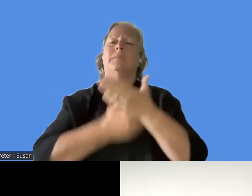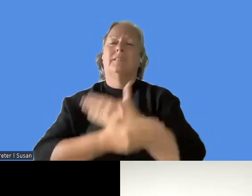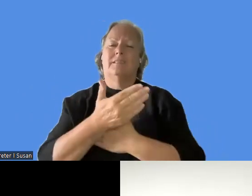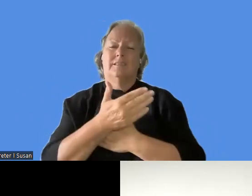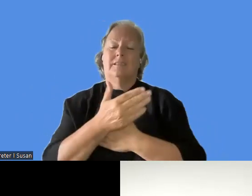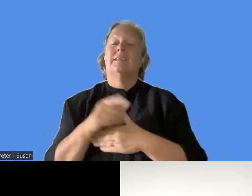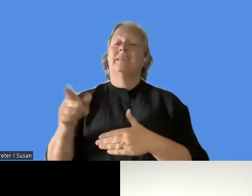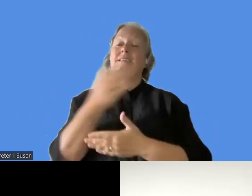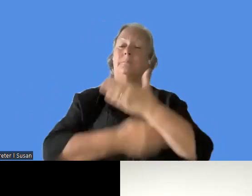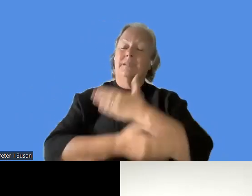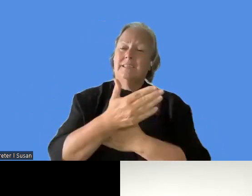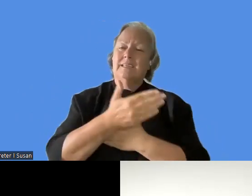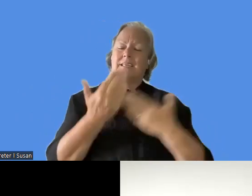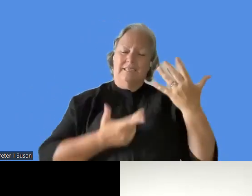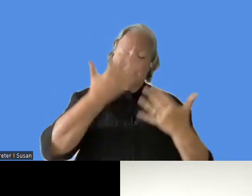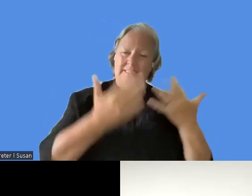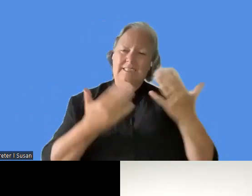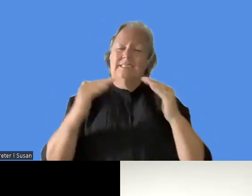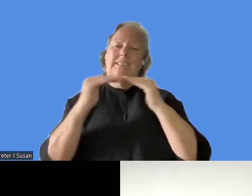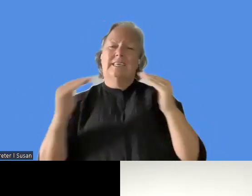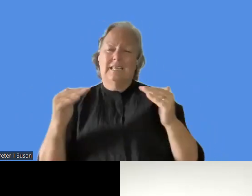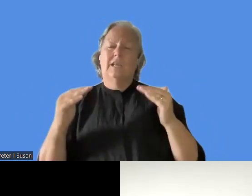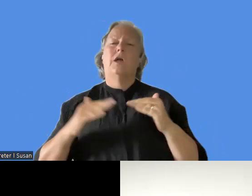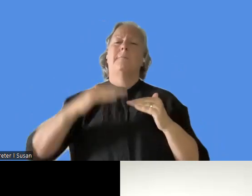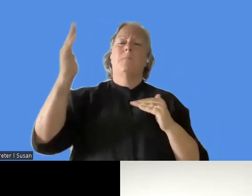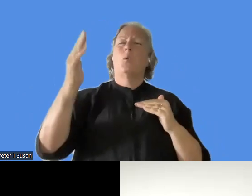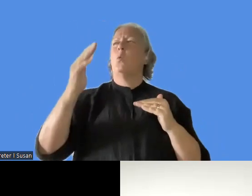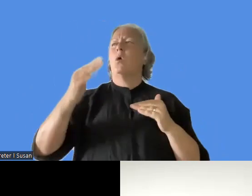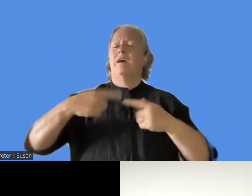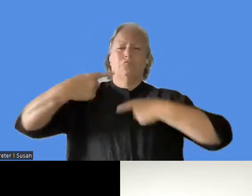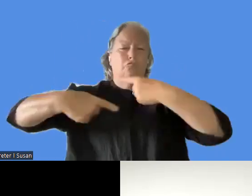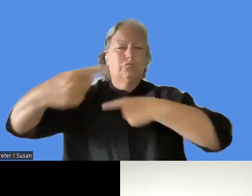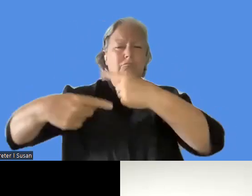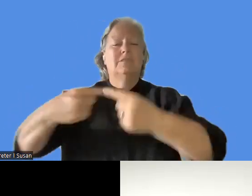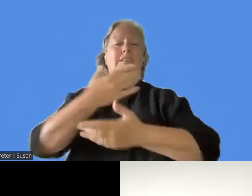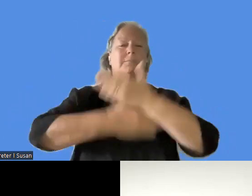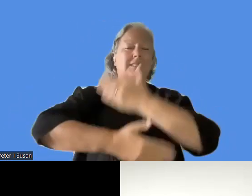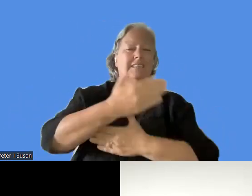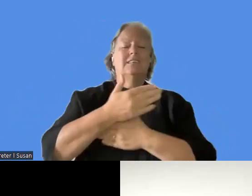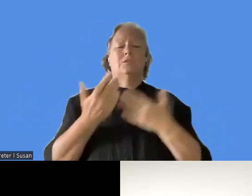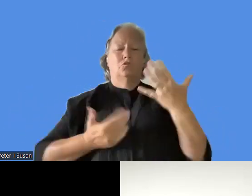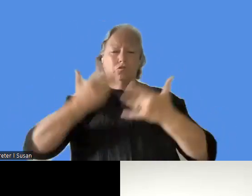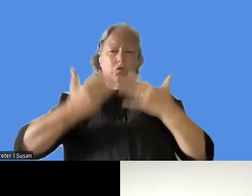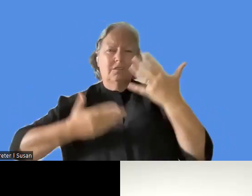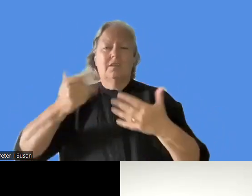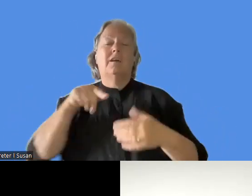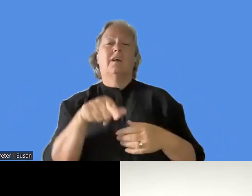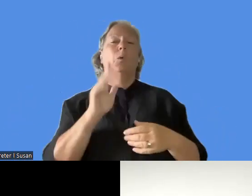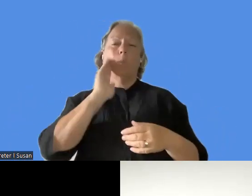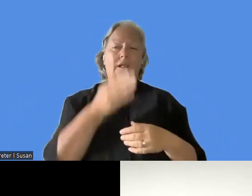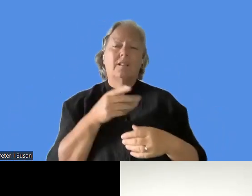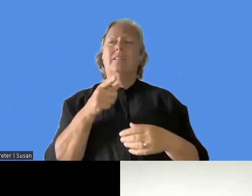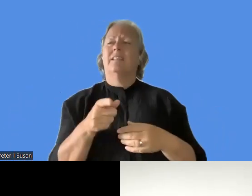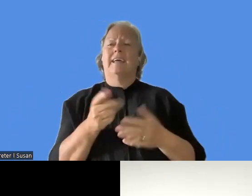disability statistic standards will become more consistent among departments. Disability statistic data will also be continuously enriched and